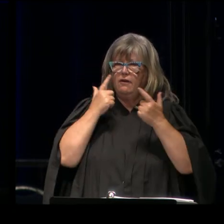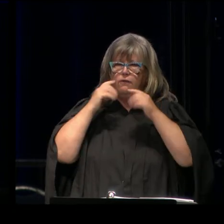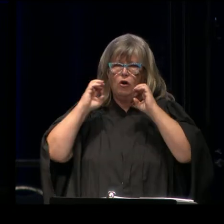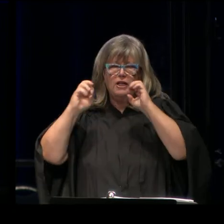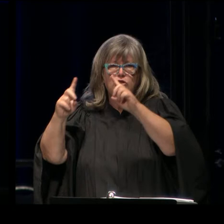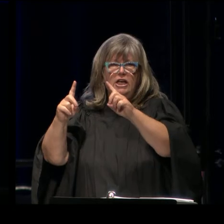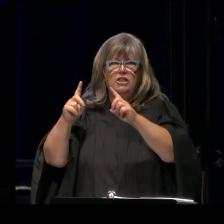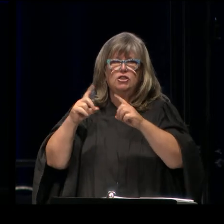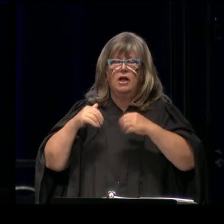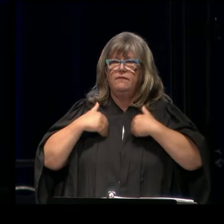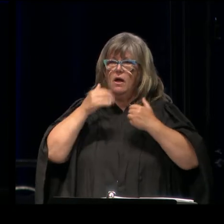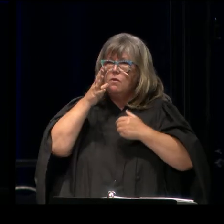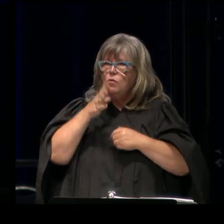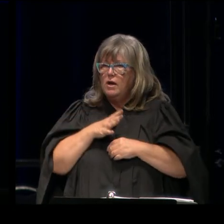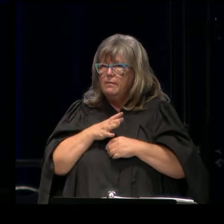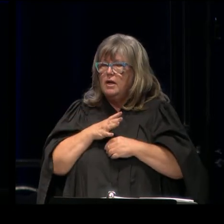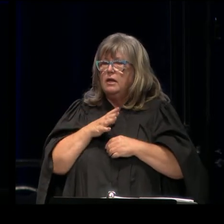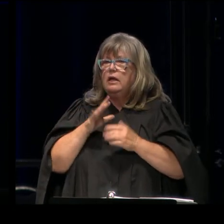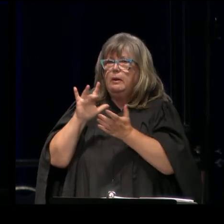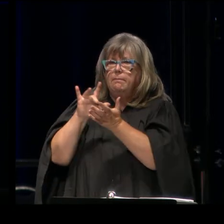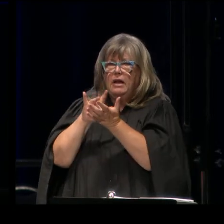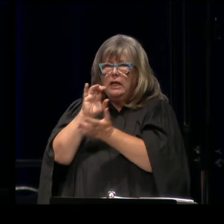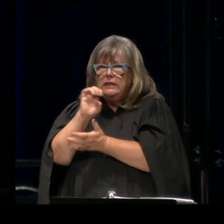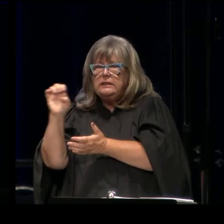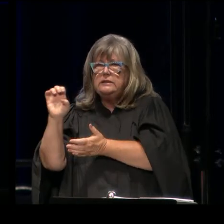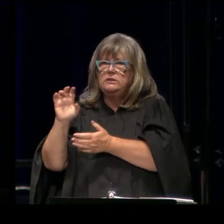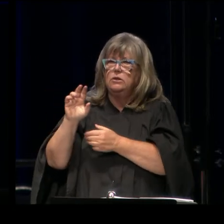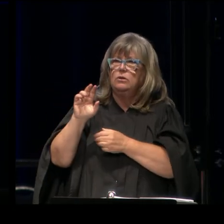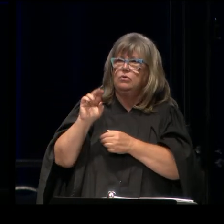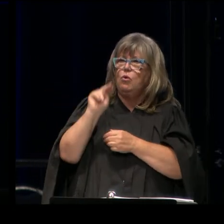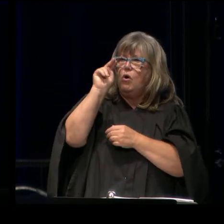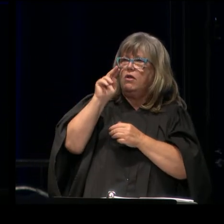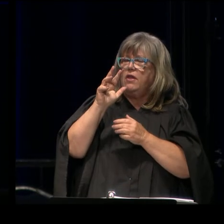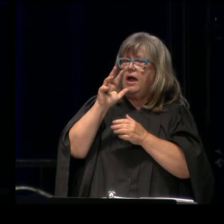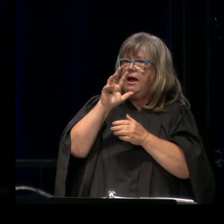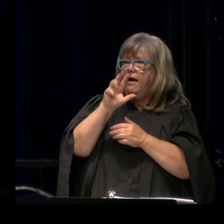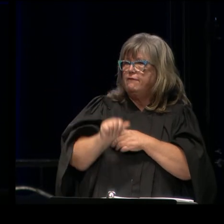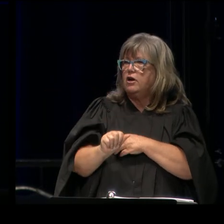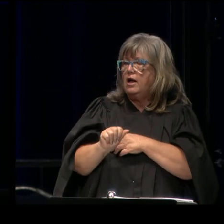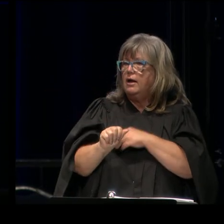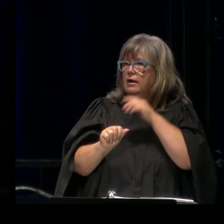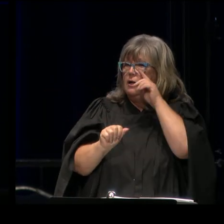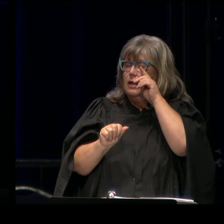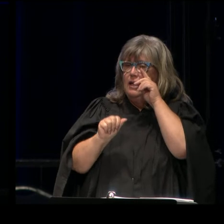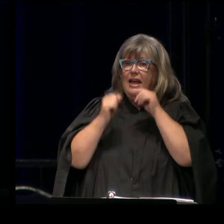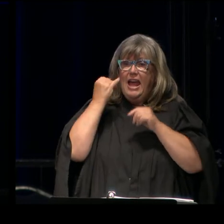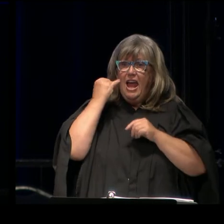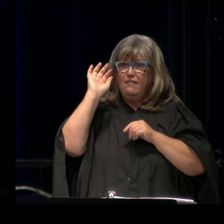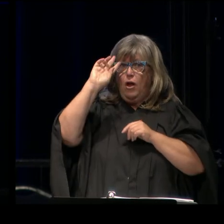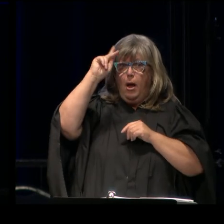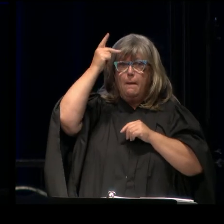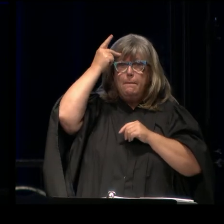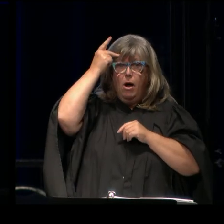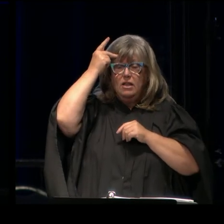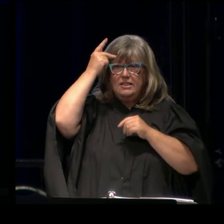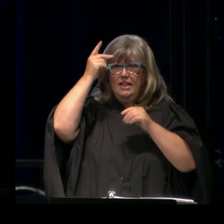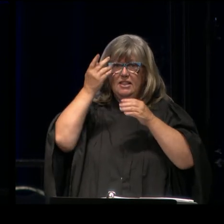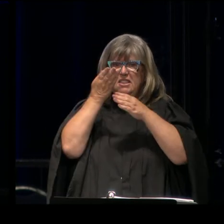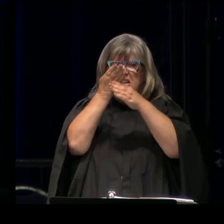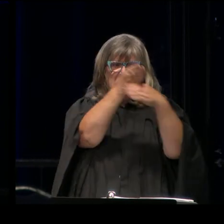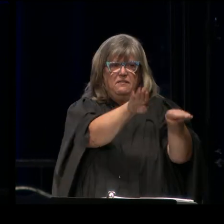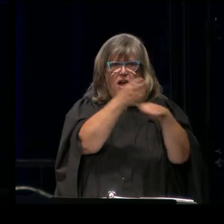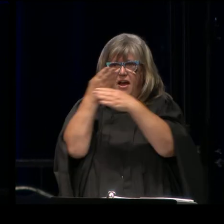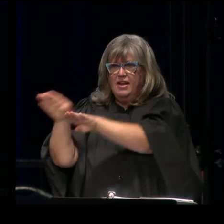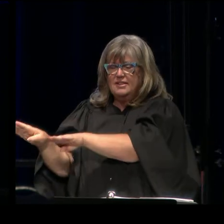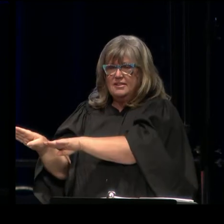the Middle East and North Africa. If politics divides, Daughters for Life